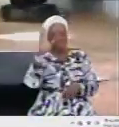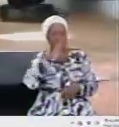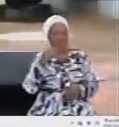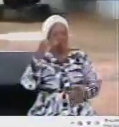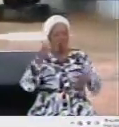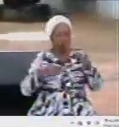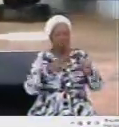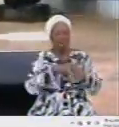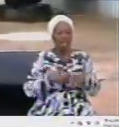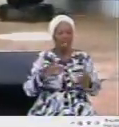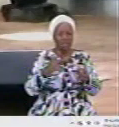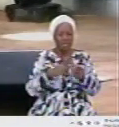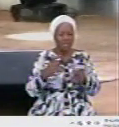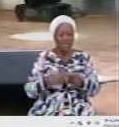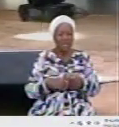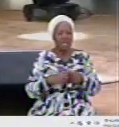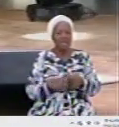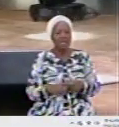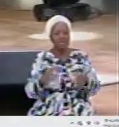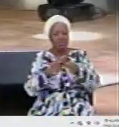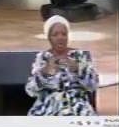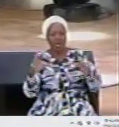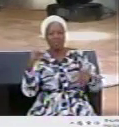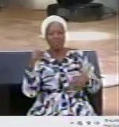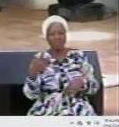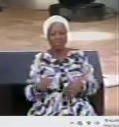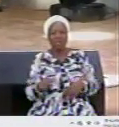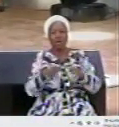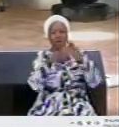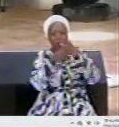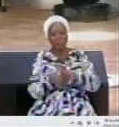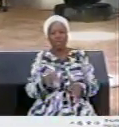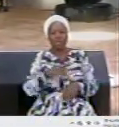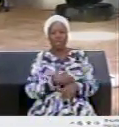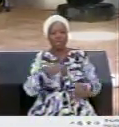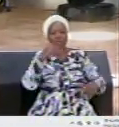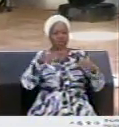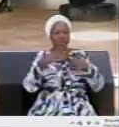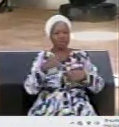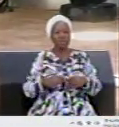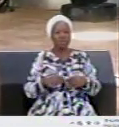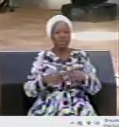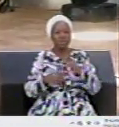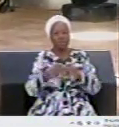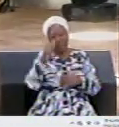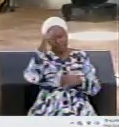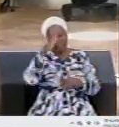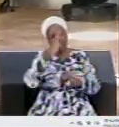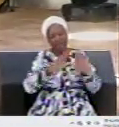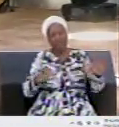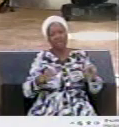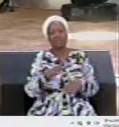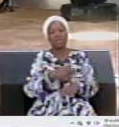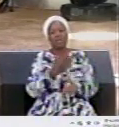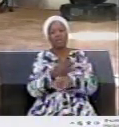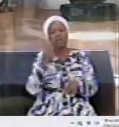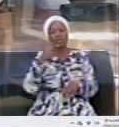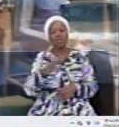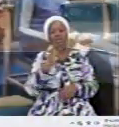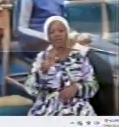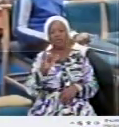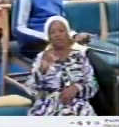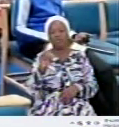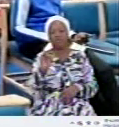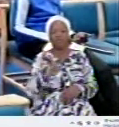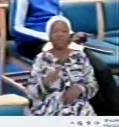and relieve the oppressed and judge the fatherless and plead for the widows. Then it says in verse 18,